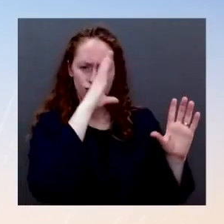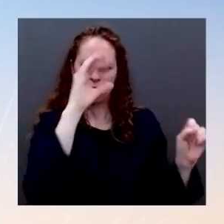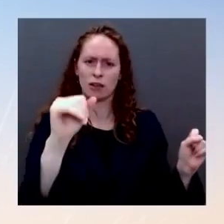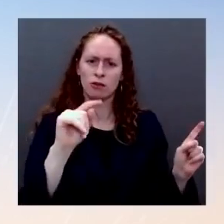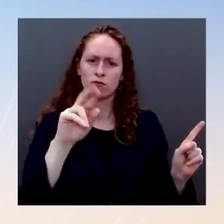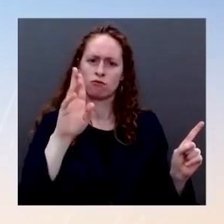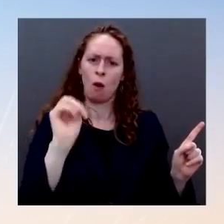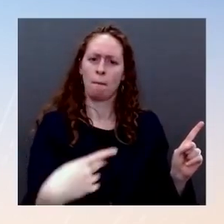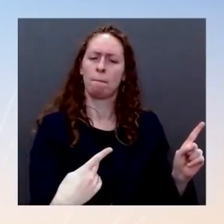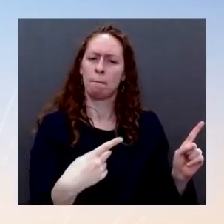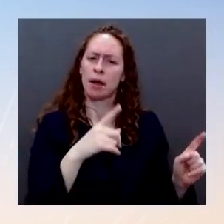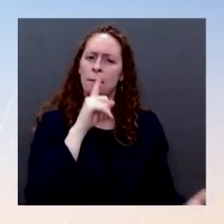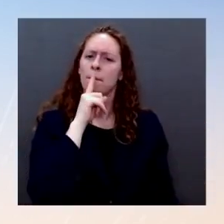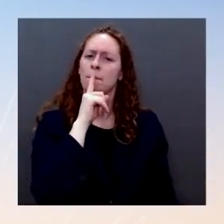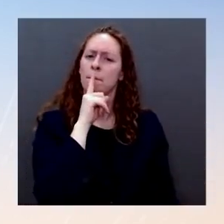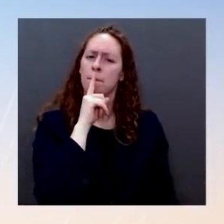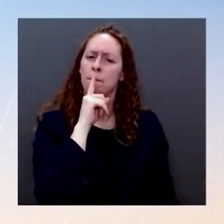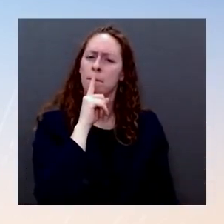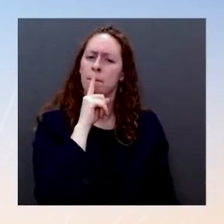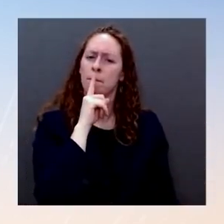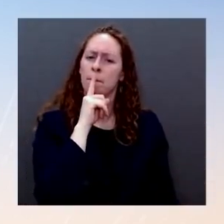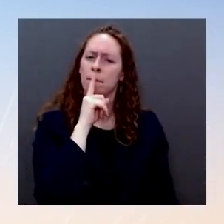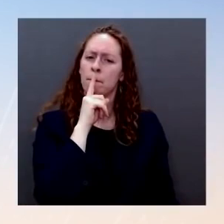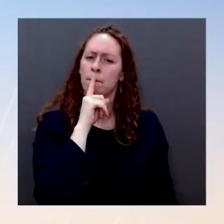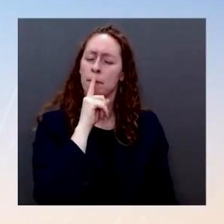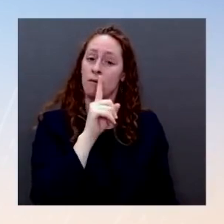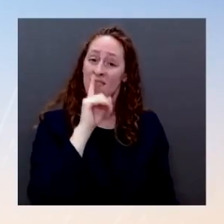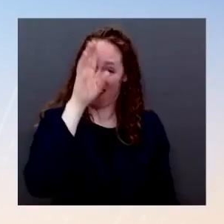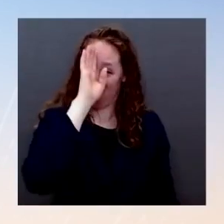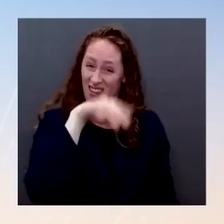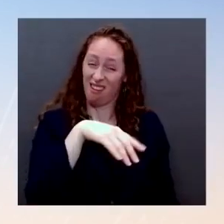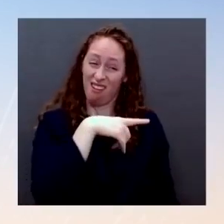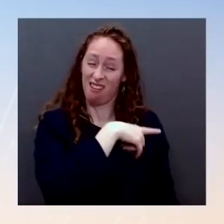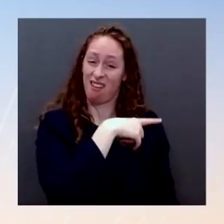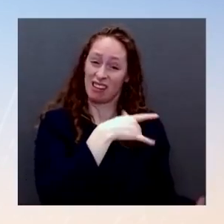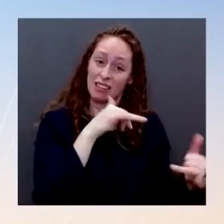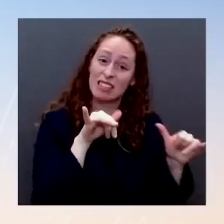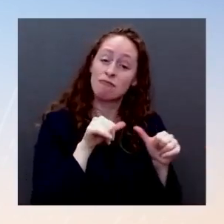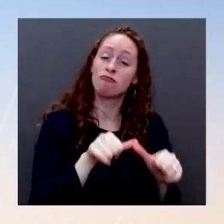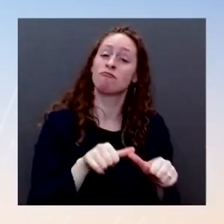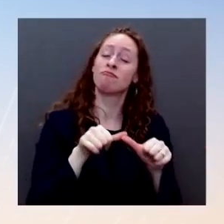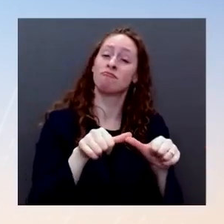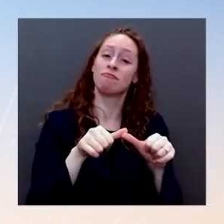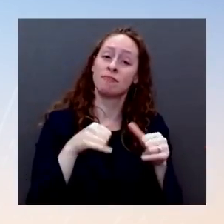least weekly, to discredit Americans' faith in the election process.